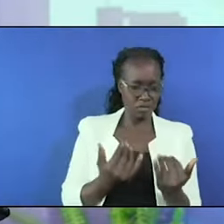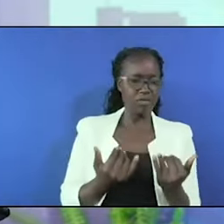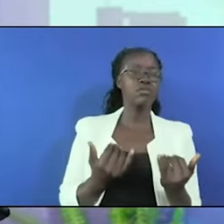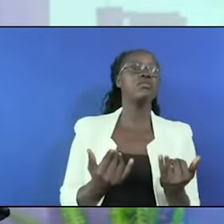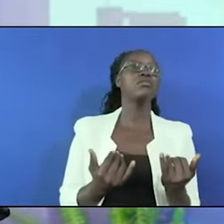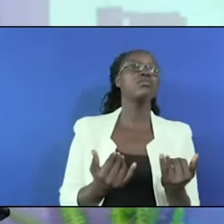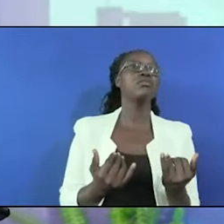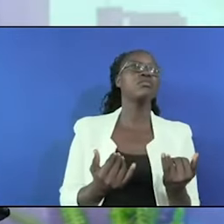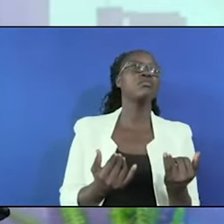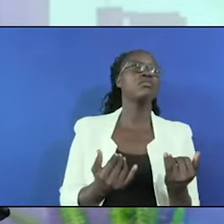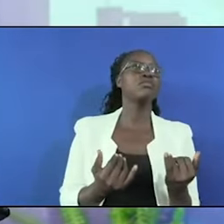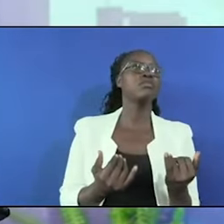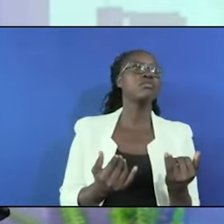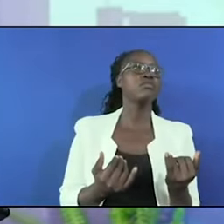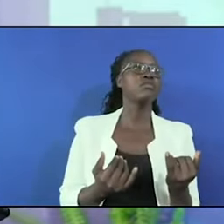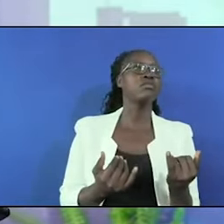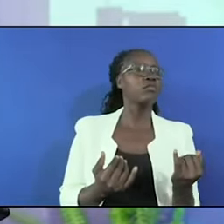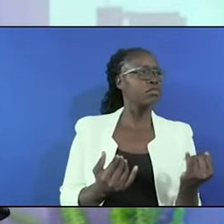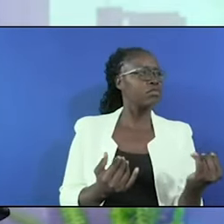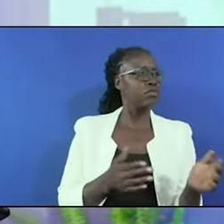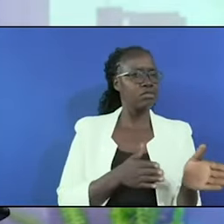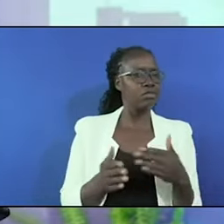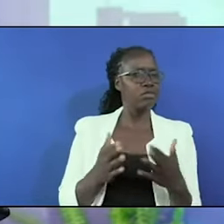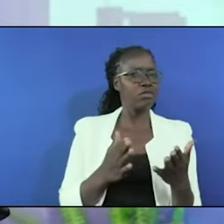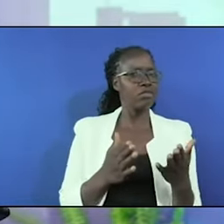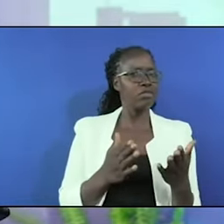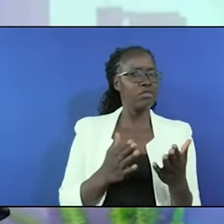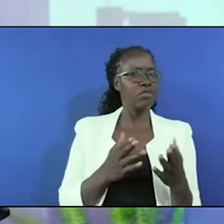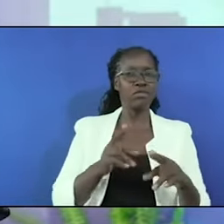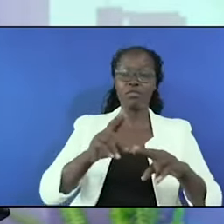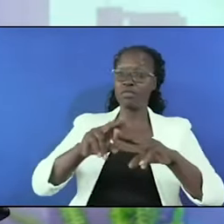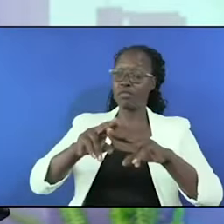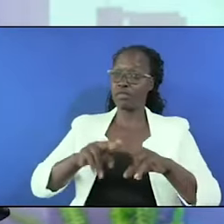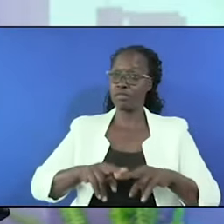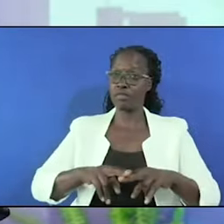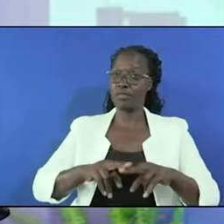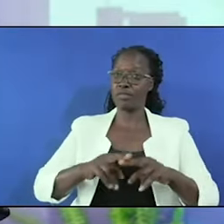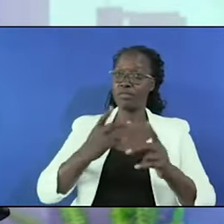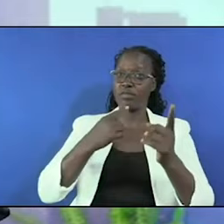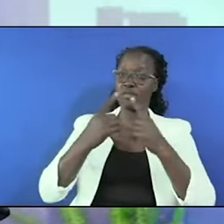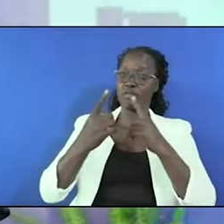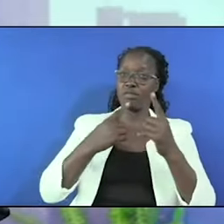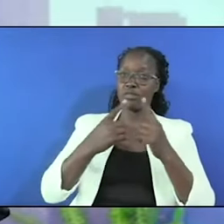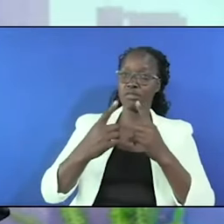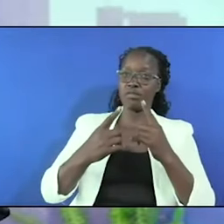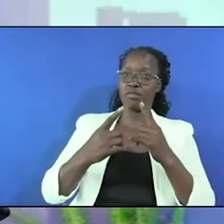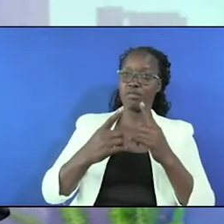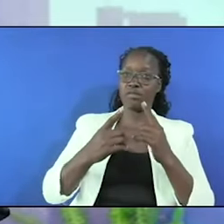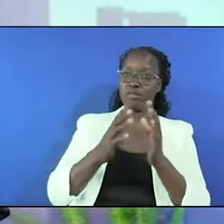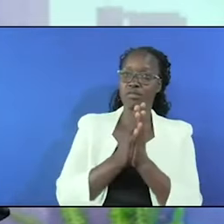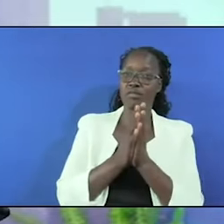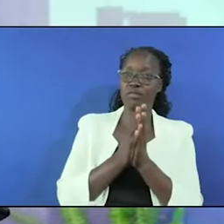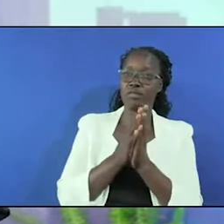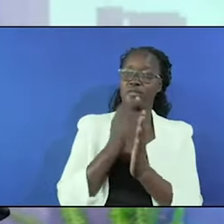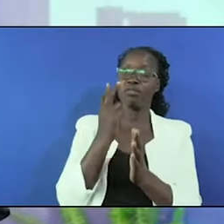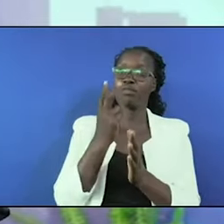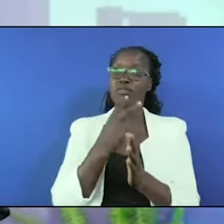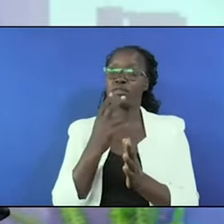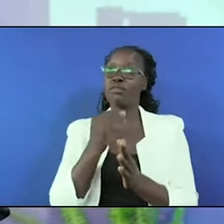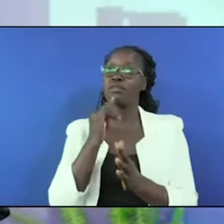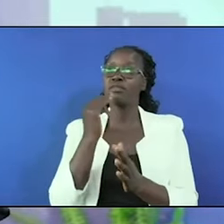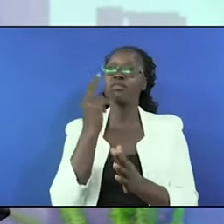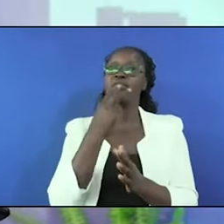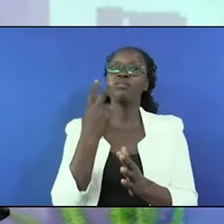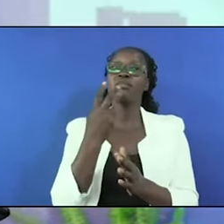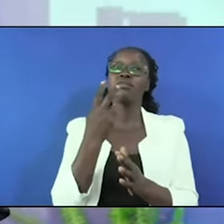now, when I had been given an opportunity to sit and talk with the who is